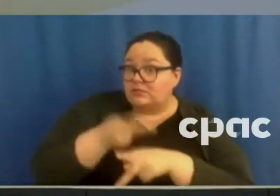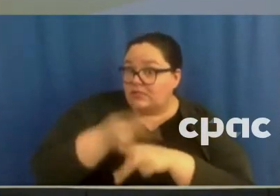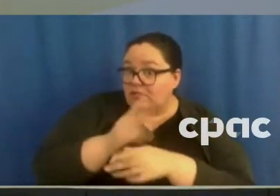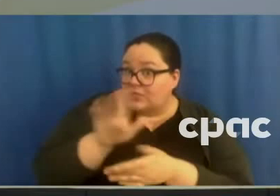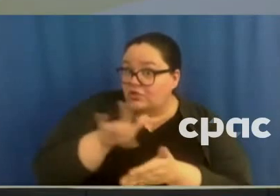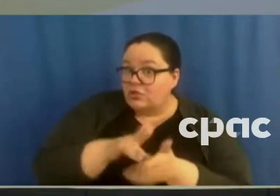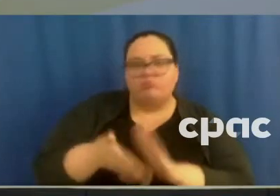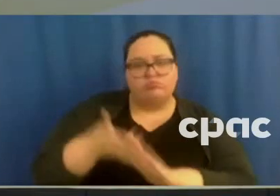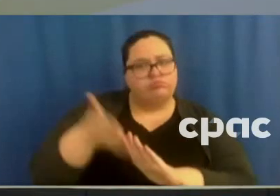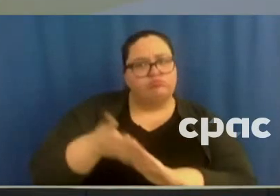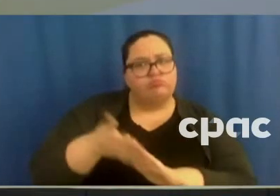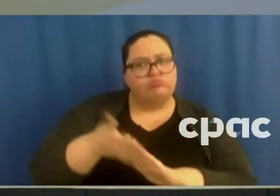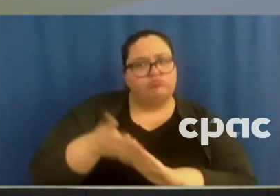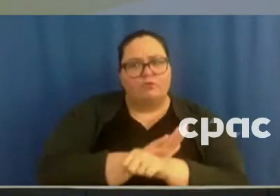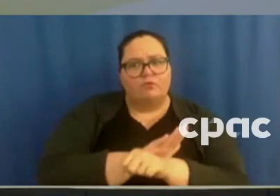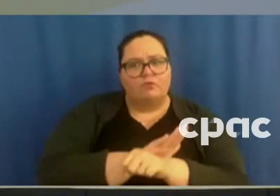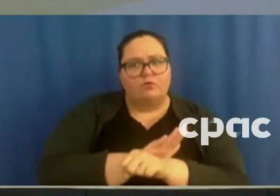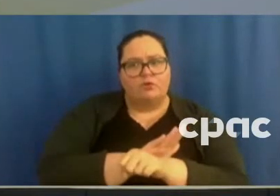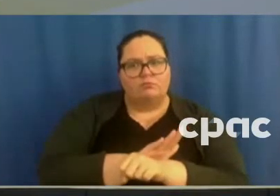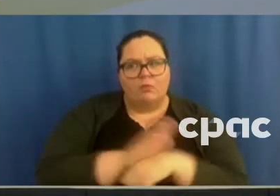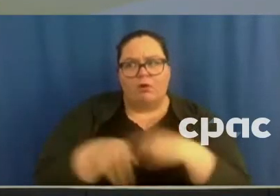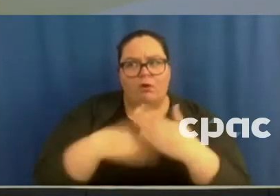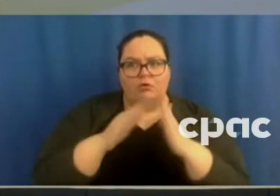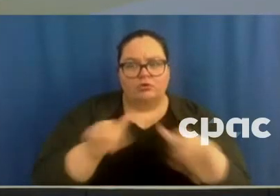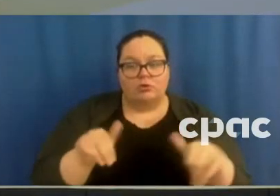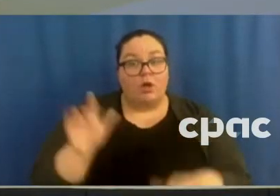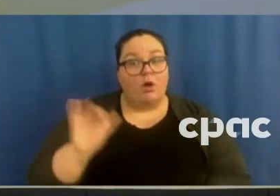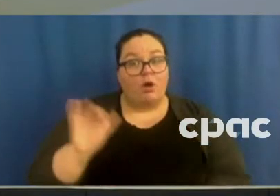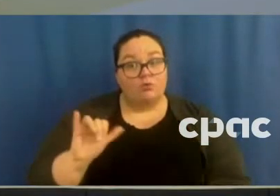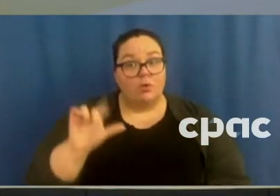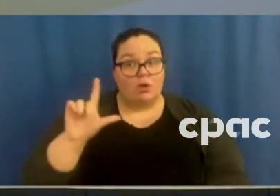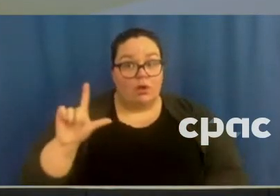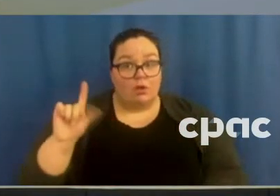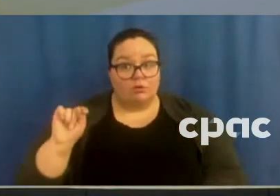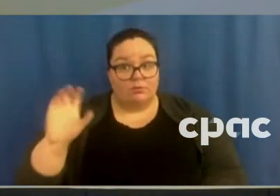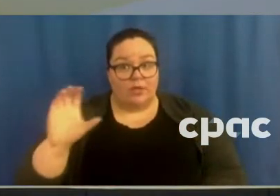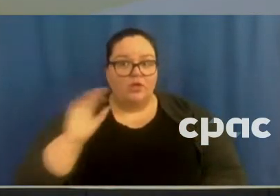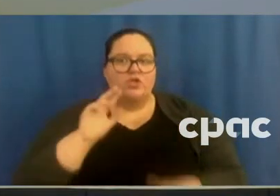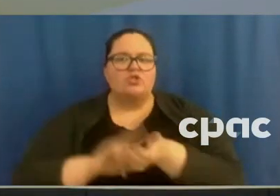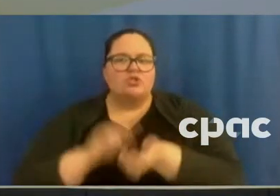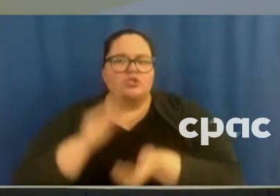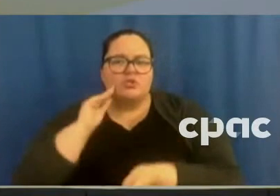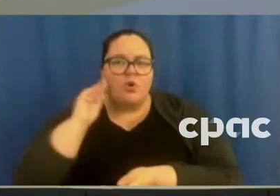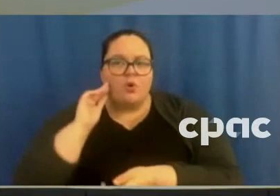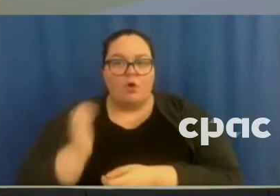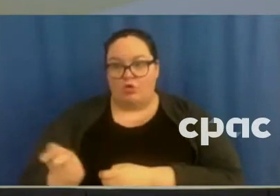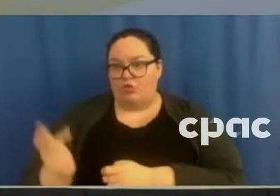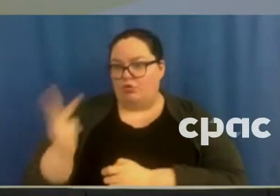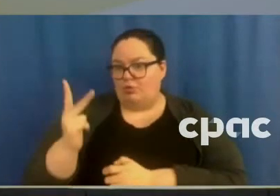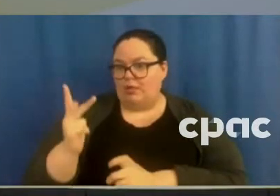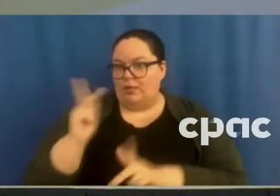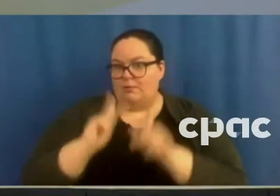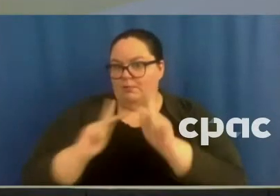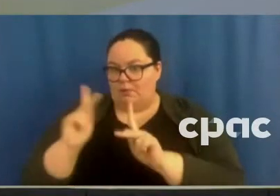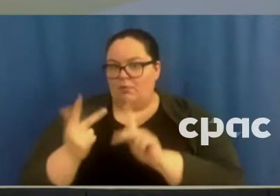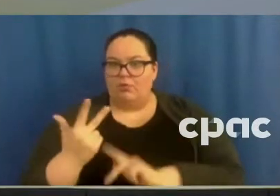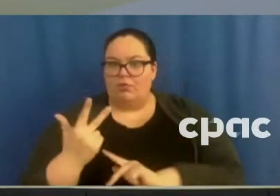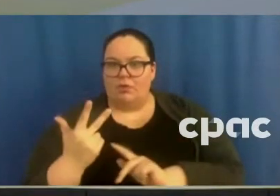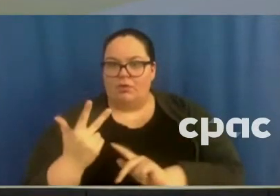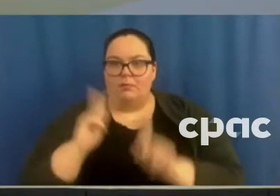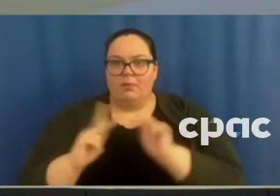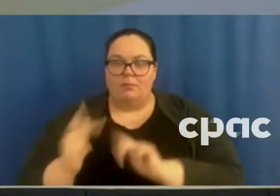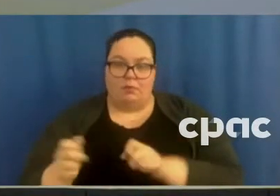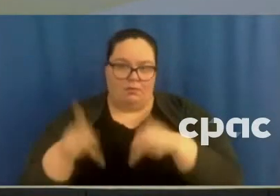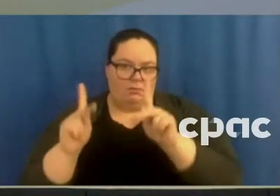full capacity, and for long-term care, there will continue to be the 3 partners in care and designated visitors.